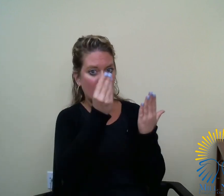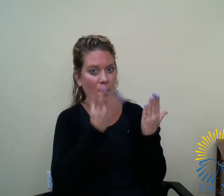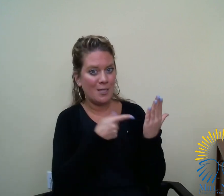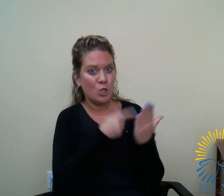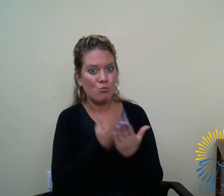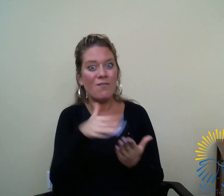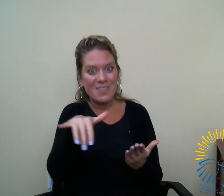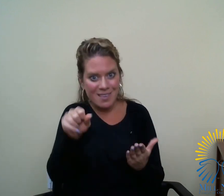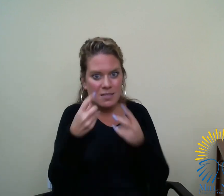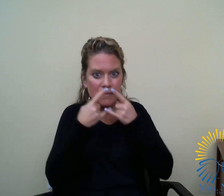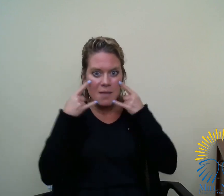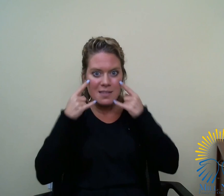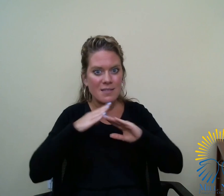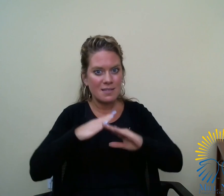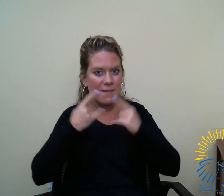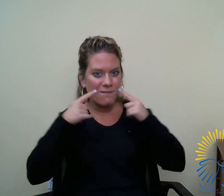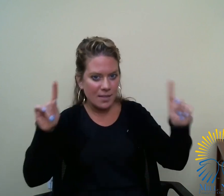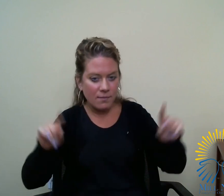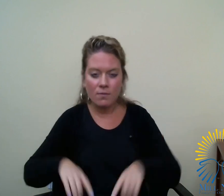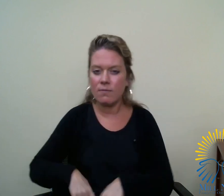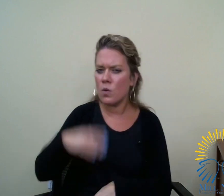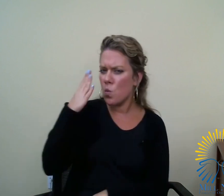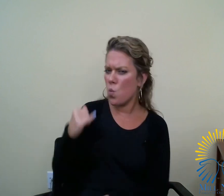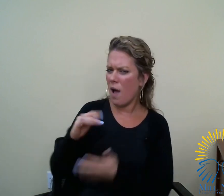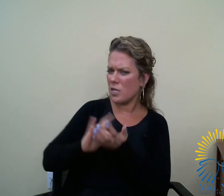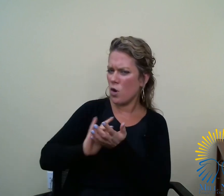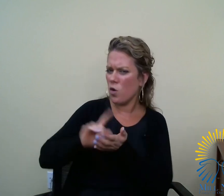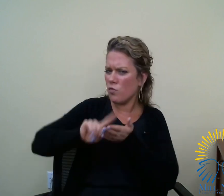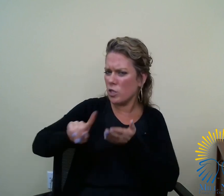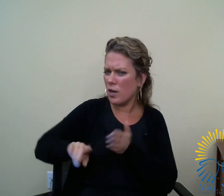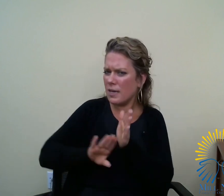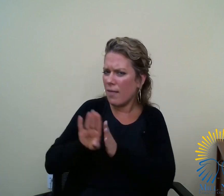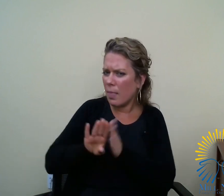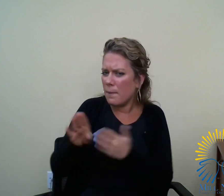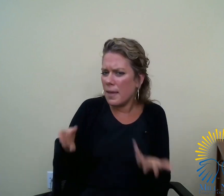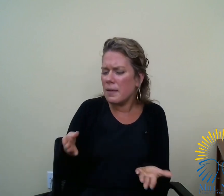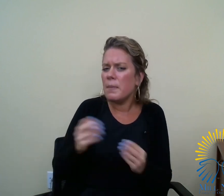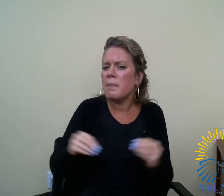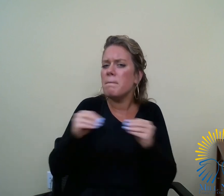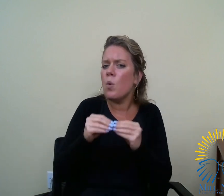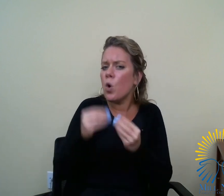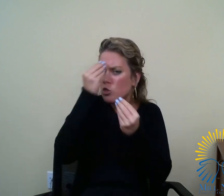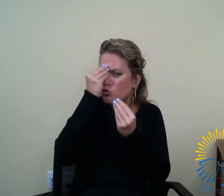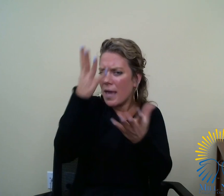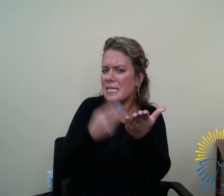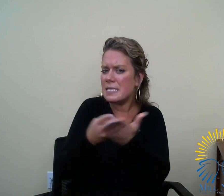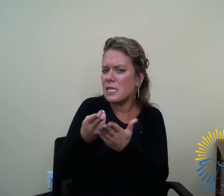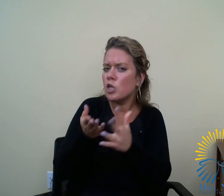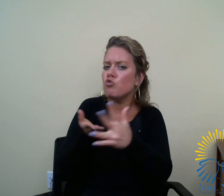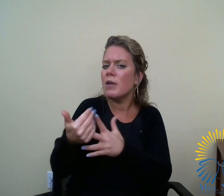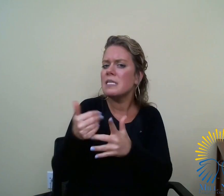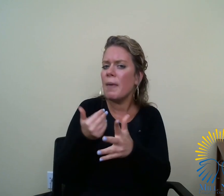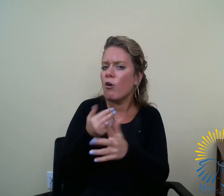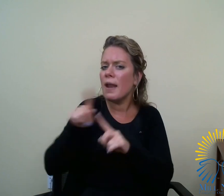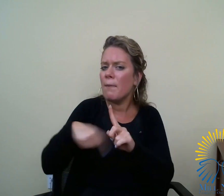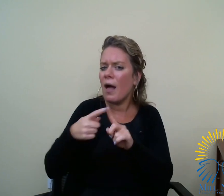effective. Why hasn't pharmaceutical research and development been more transparent about the technologies they've been developing prior to the